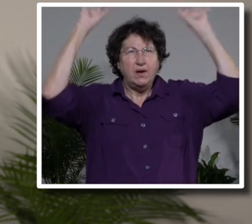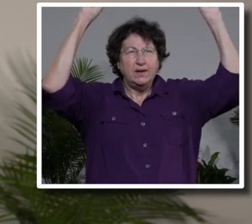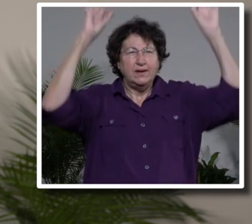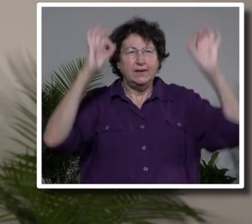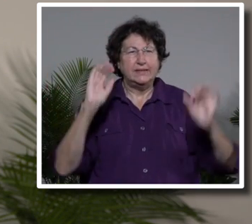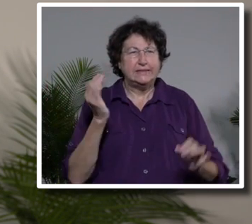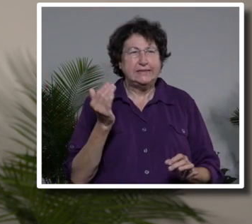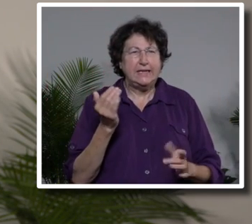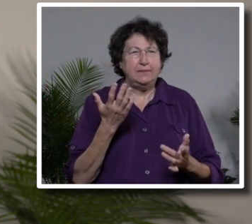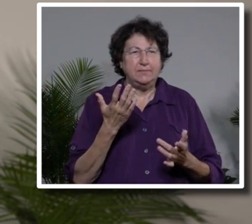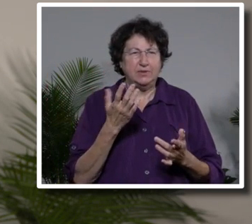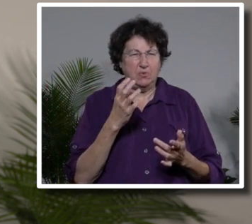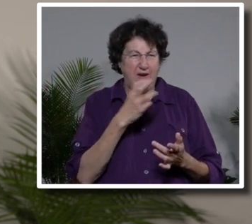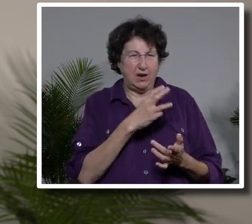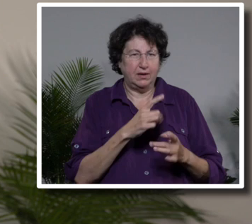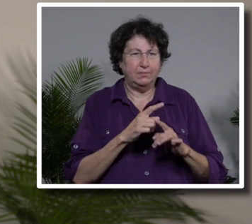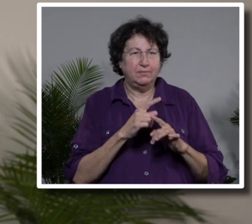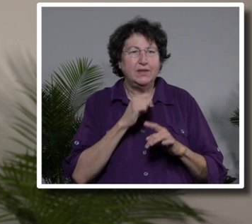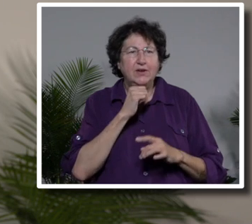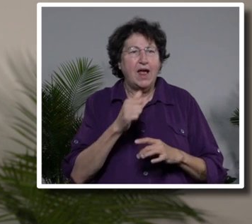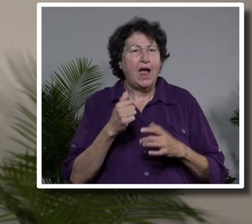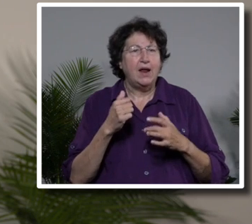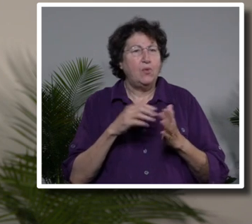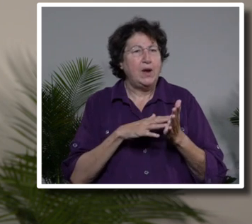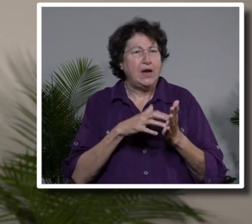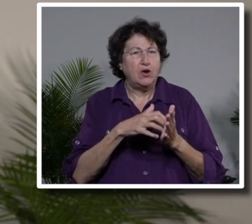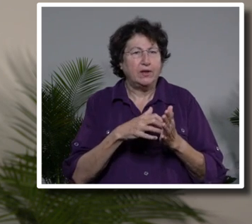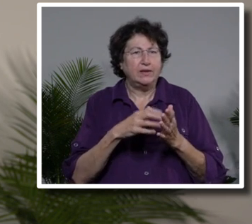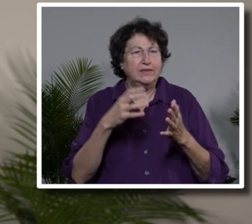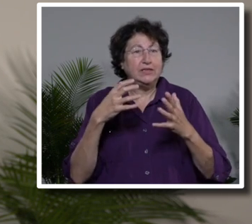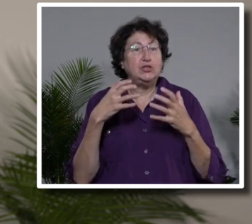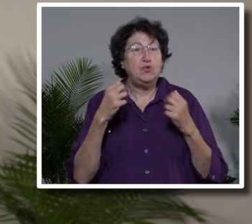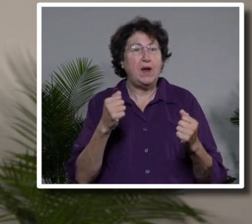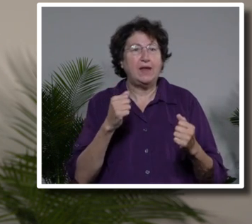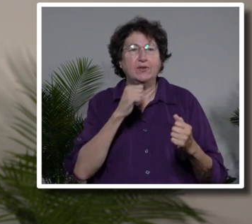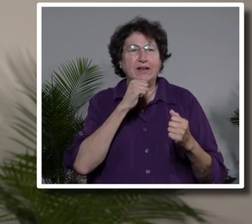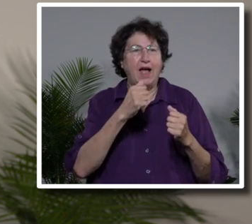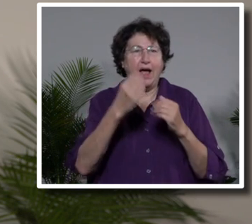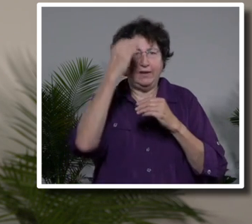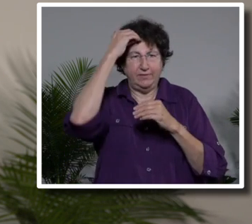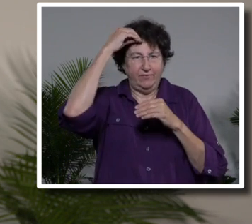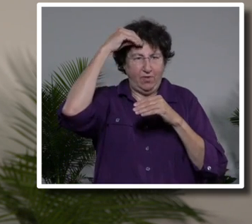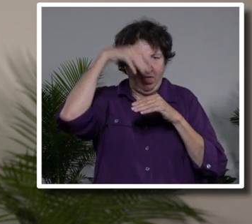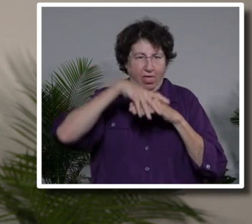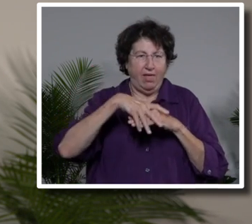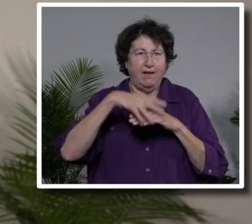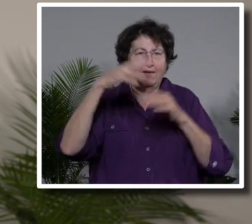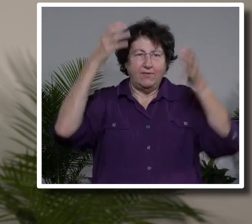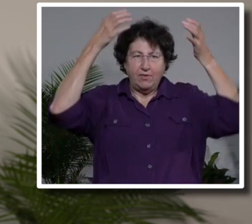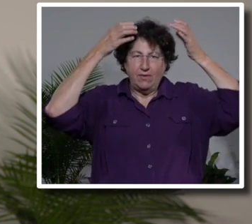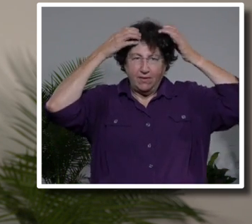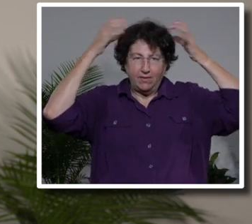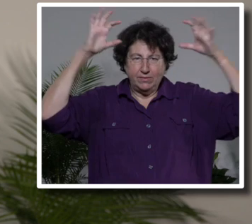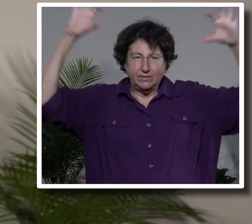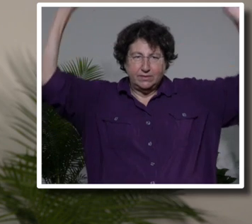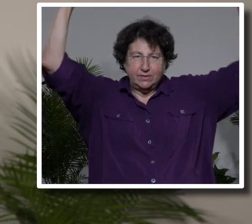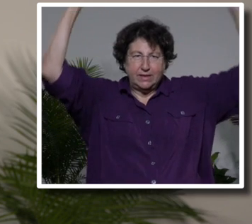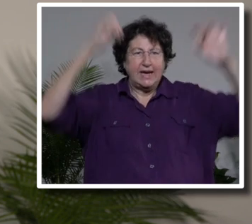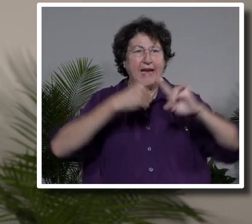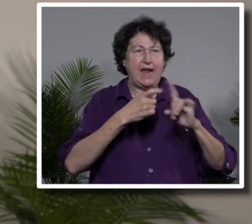Yet, they aren't weaker. Their strength never came from their helmet. It came from the fire that burned within